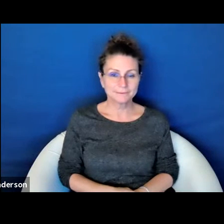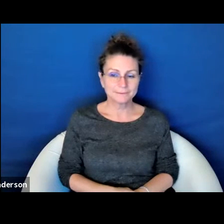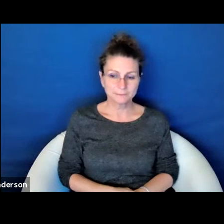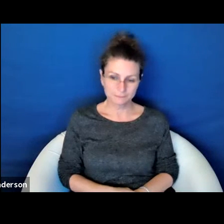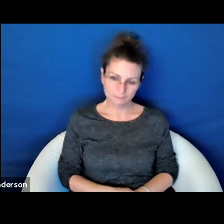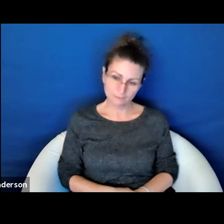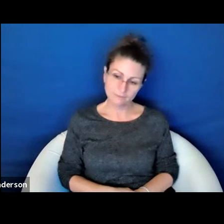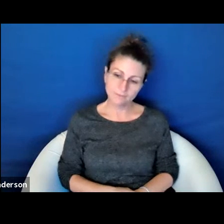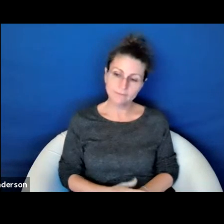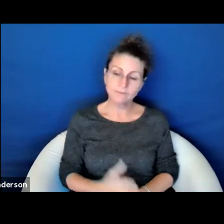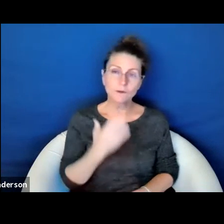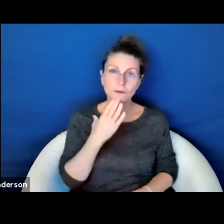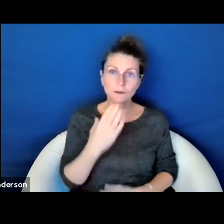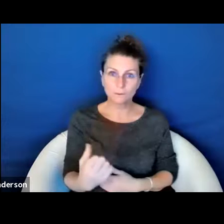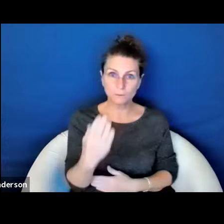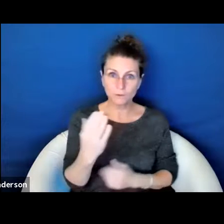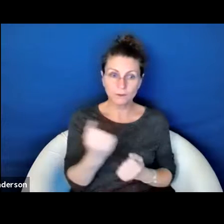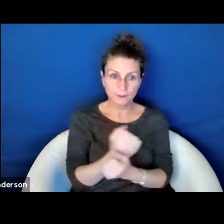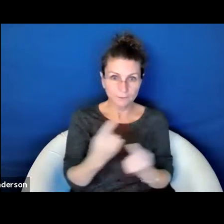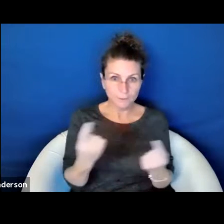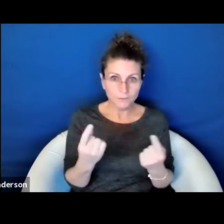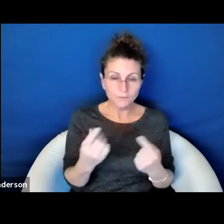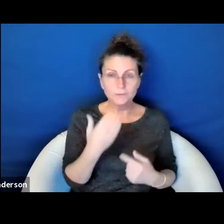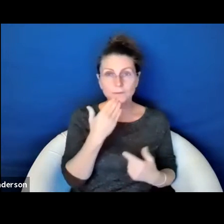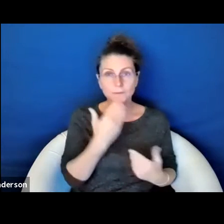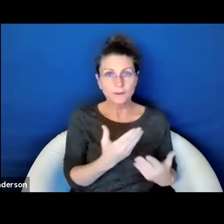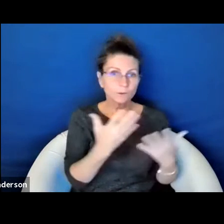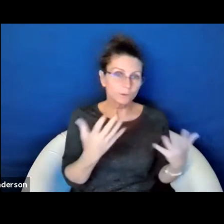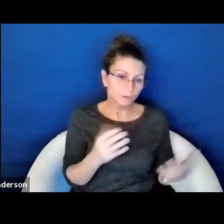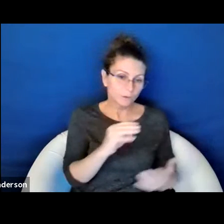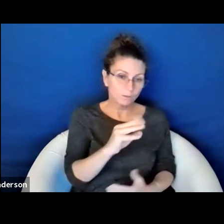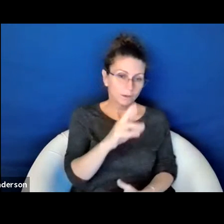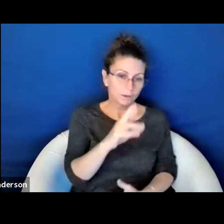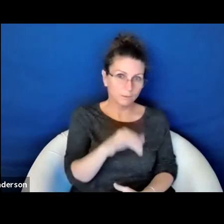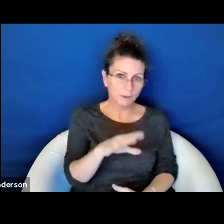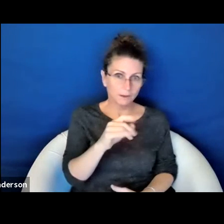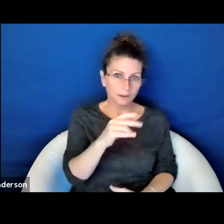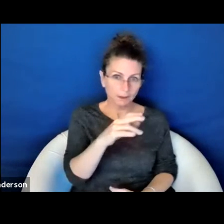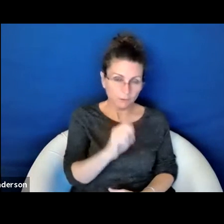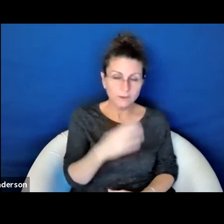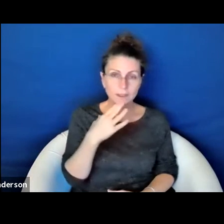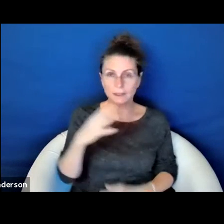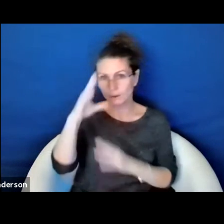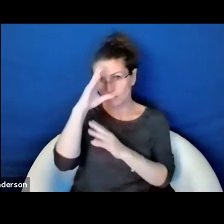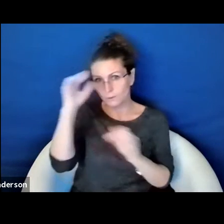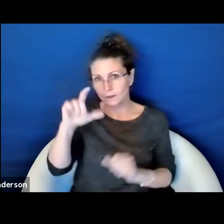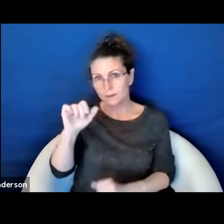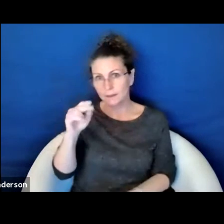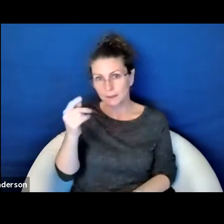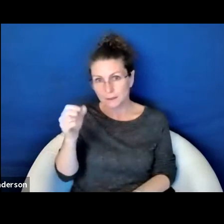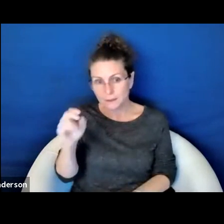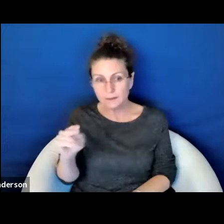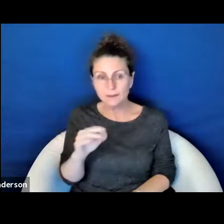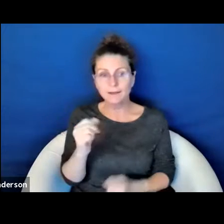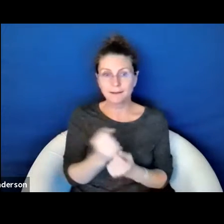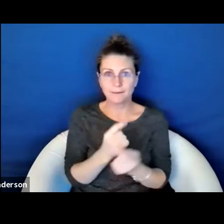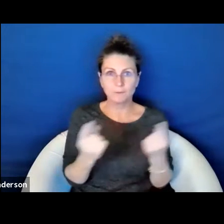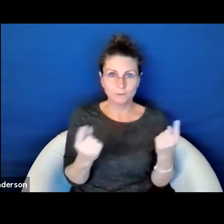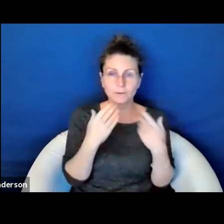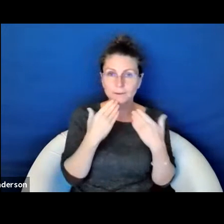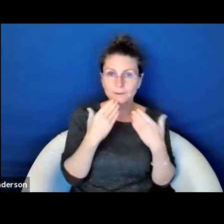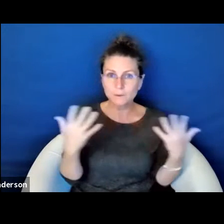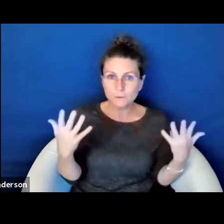Good morning, everybody. Thank you very much, Mary Catherine, and thank you very much, President Linton and everybody. Thank